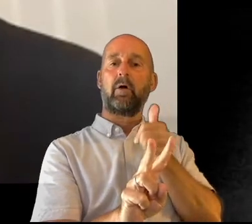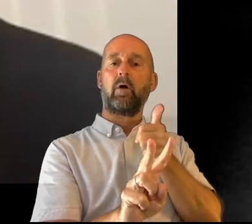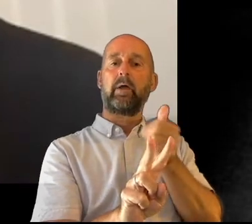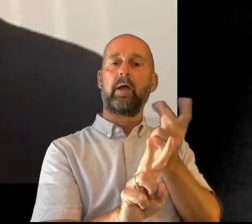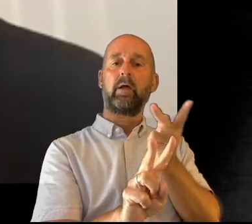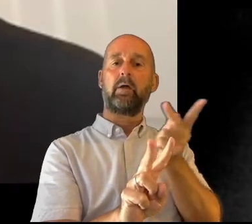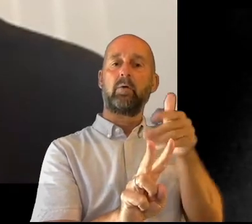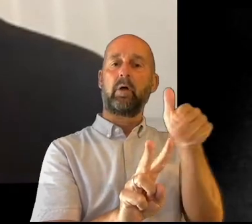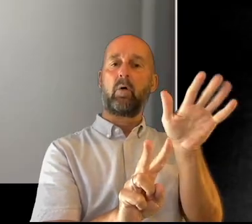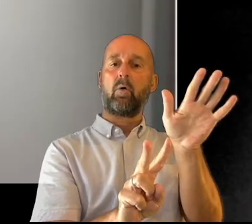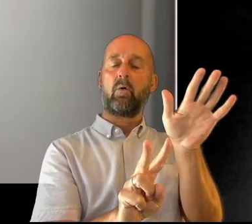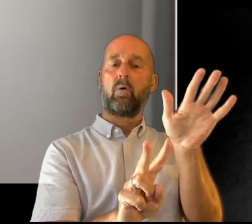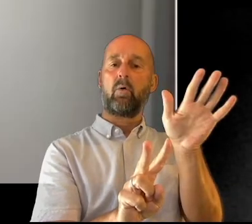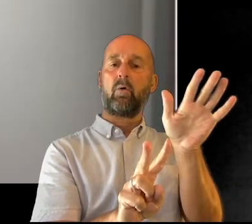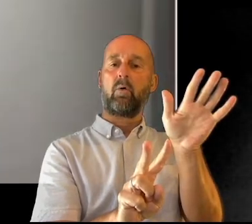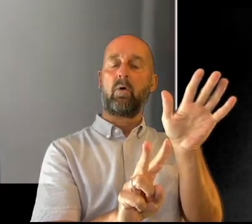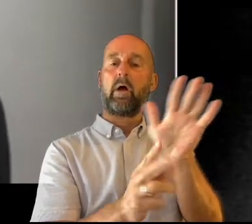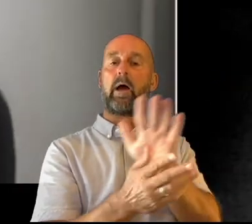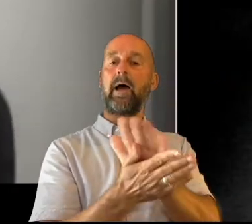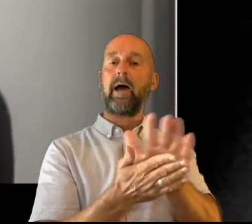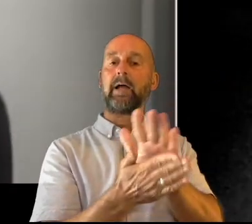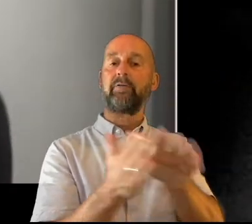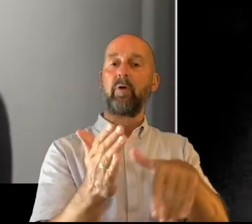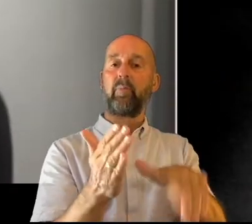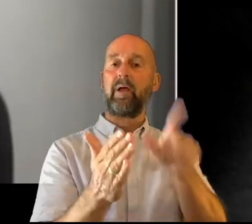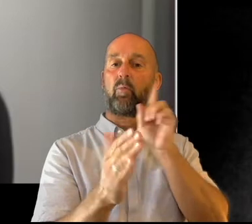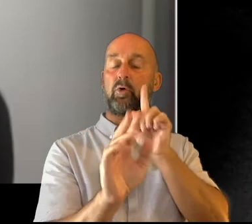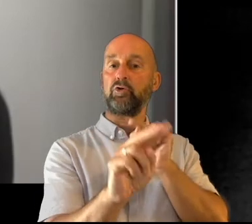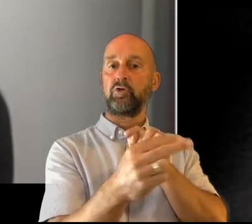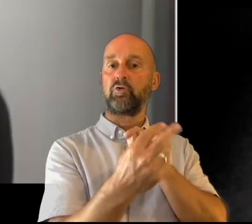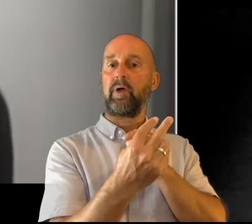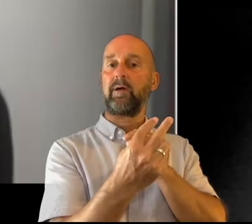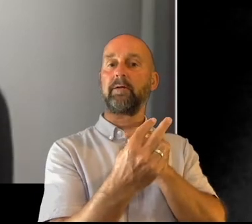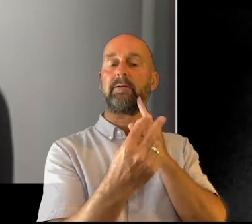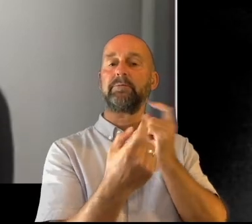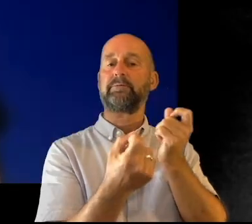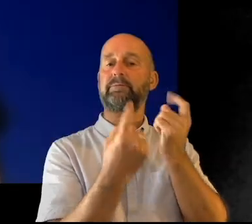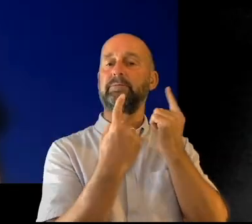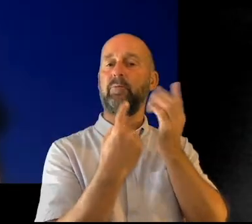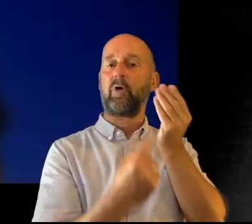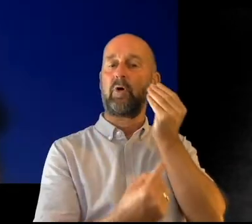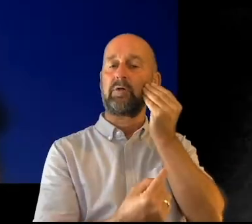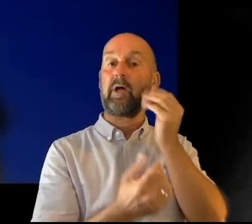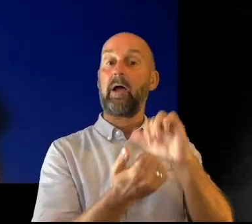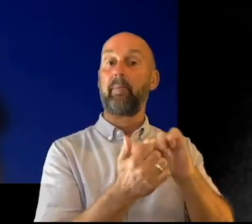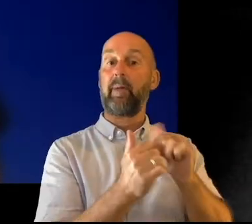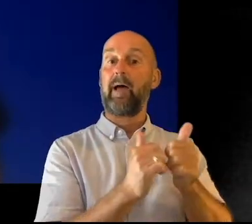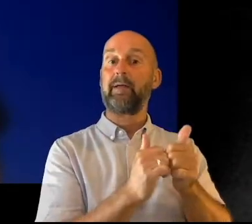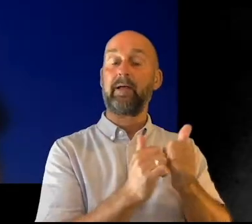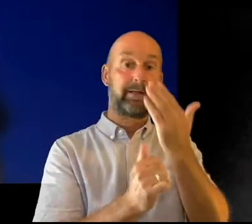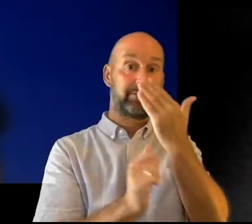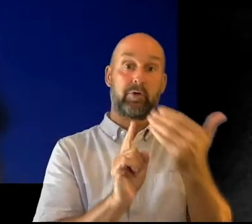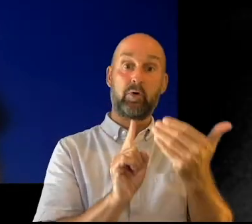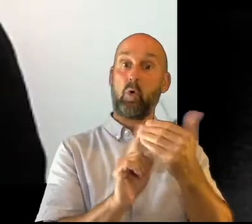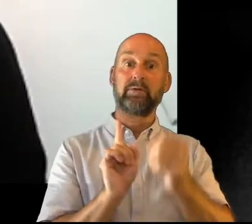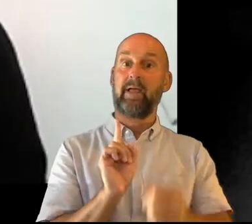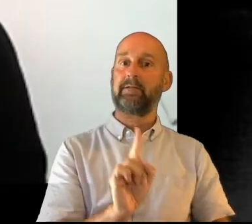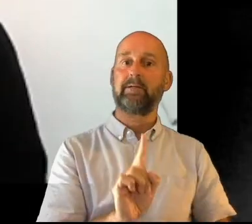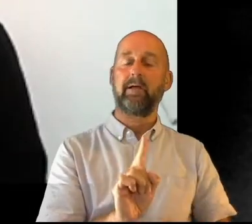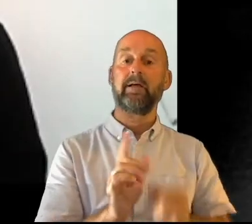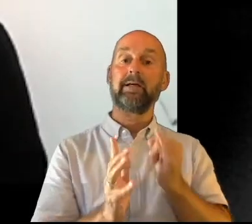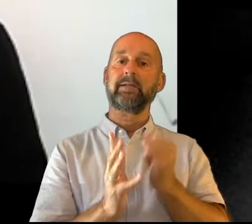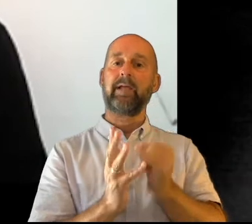to go. Hard of hearing pregnant woman turns around, but hasn't quite heard. Partner doesn't notice him enter.